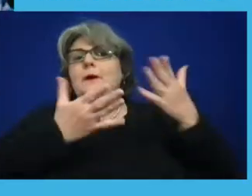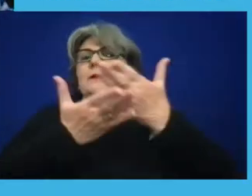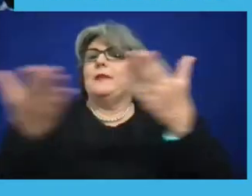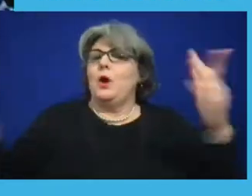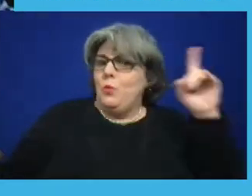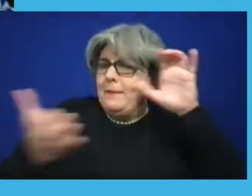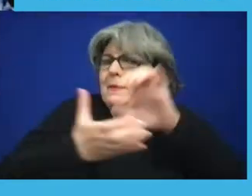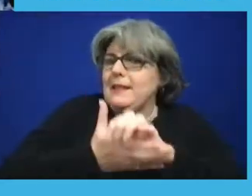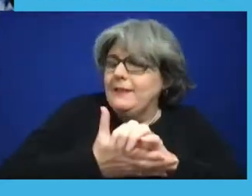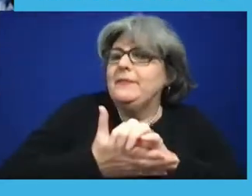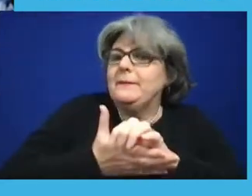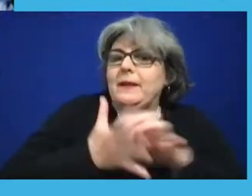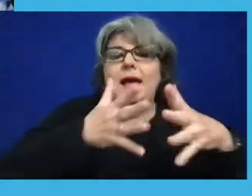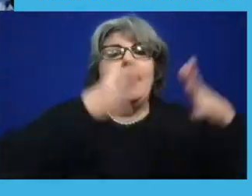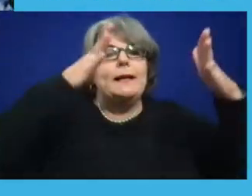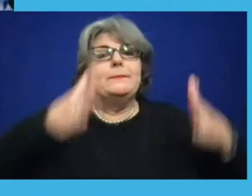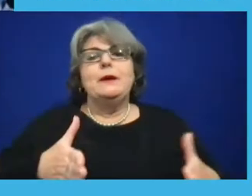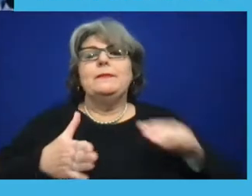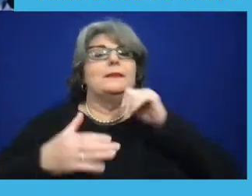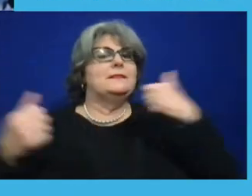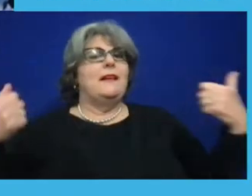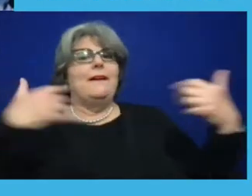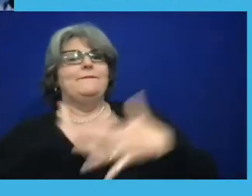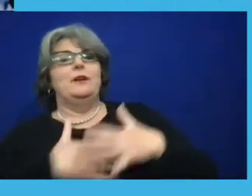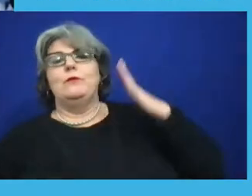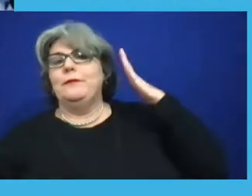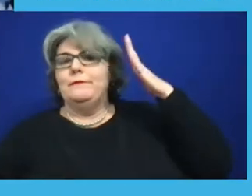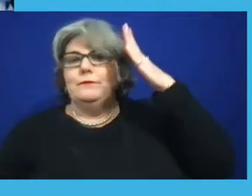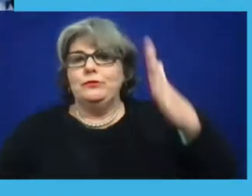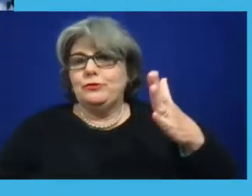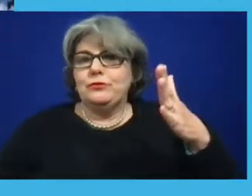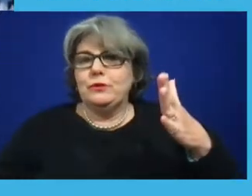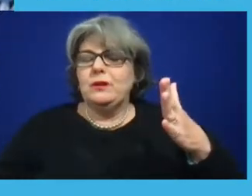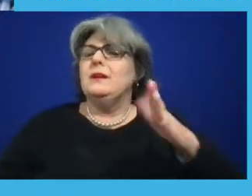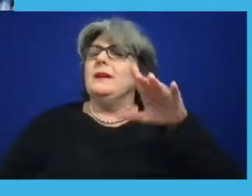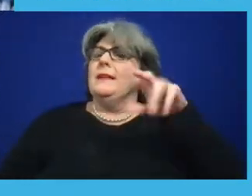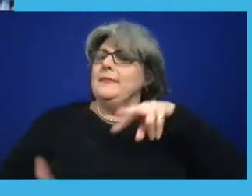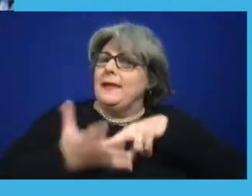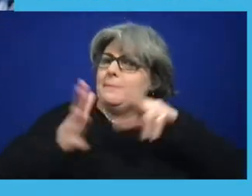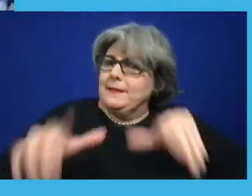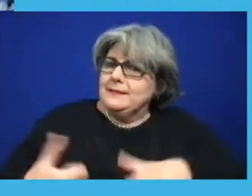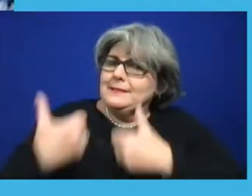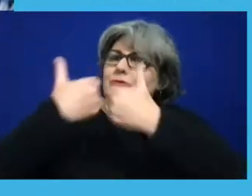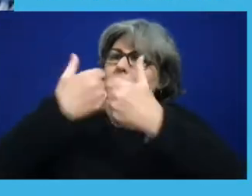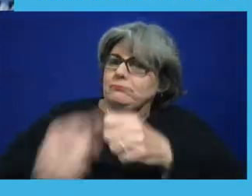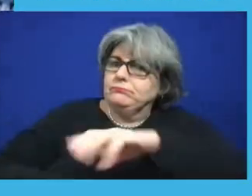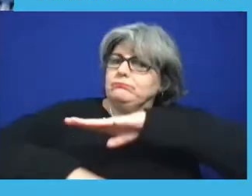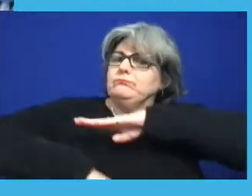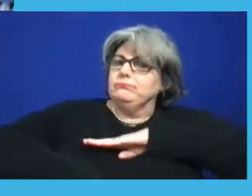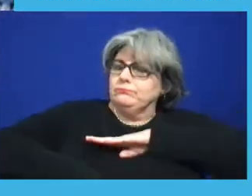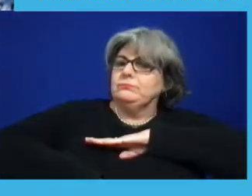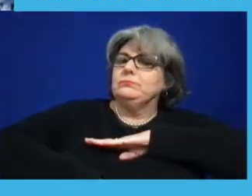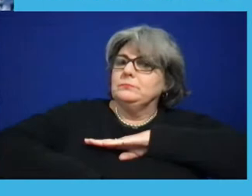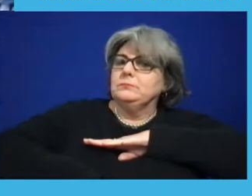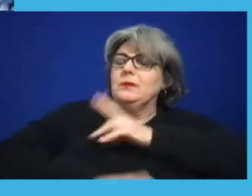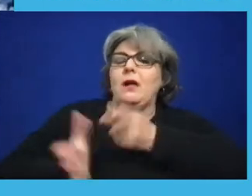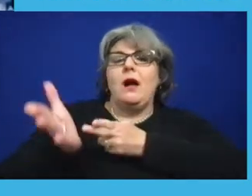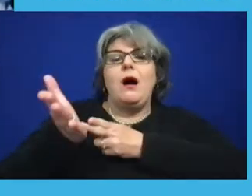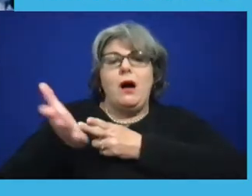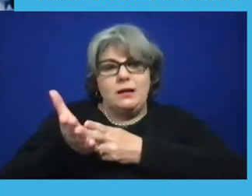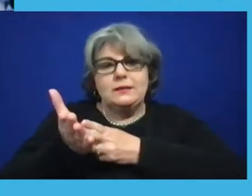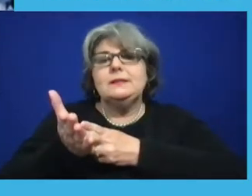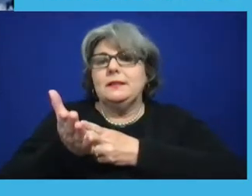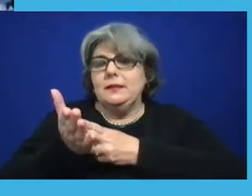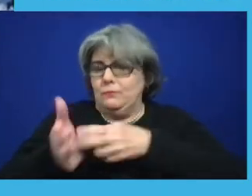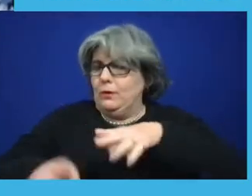inclusive, hopeful, forward-looking America that we believe in, an America that doesn't fear the future, that meets